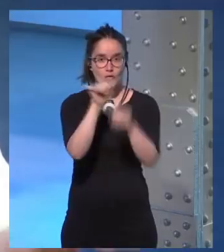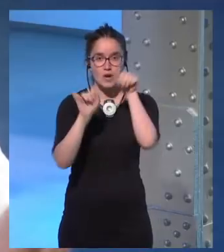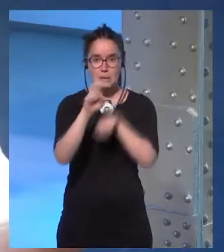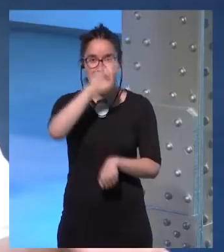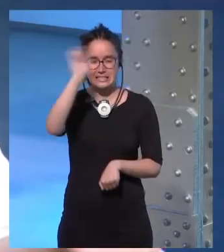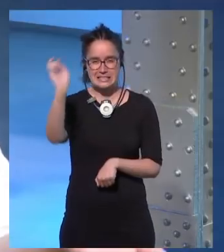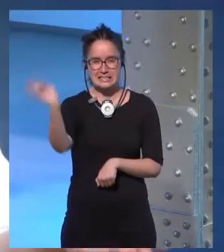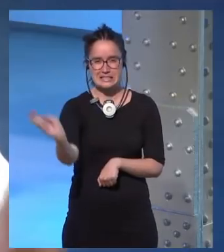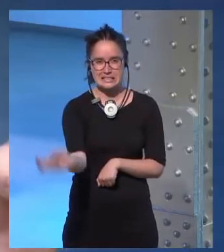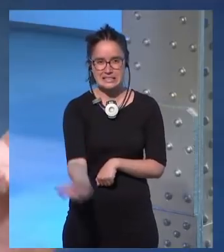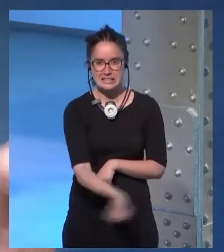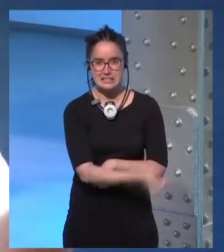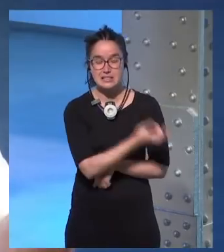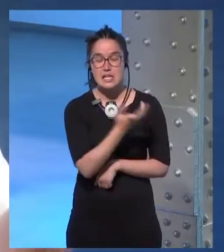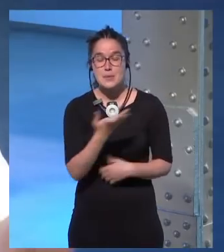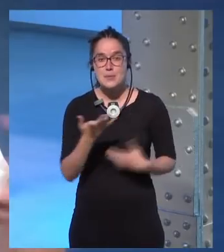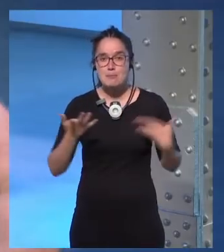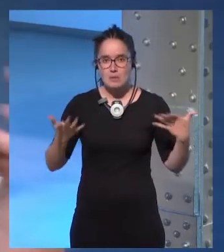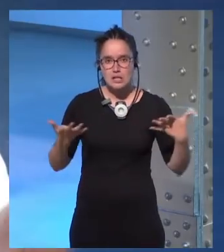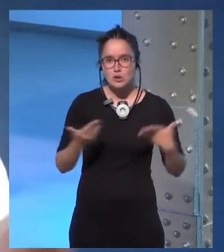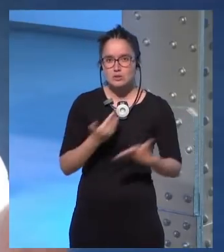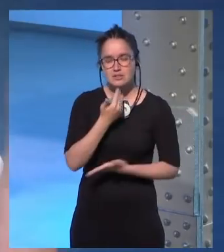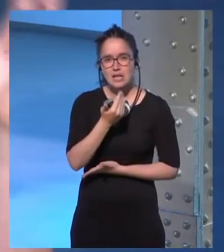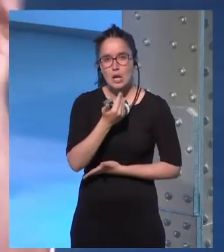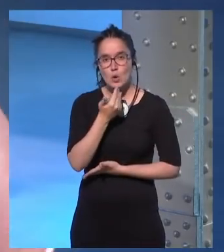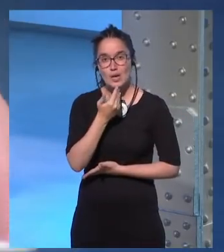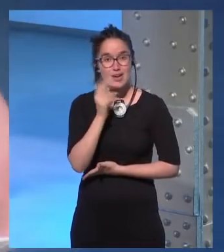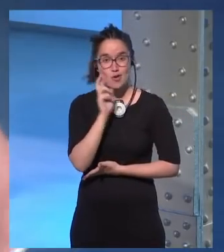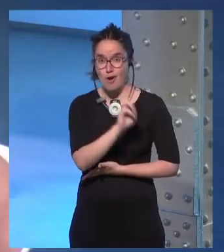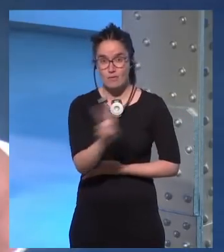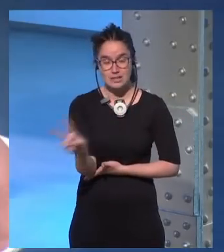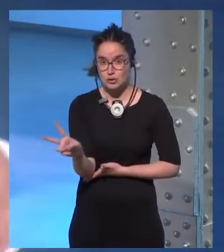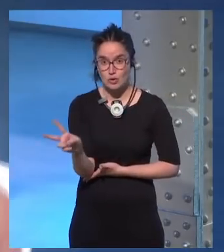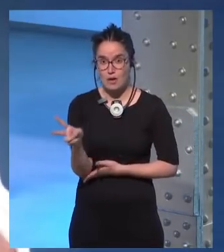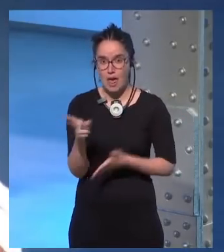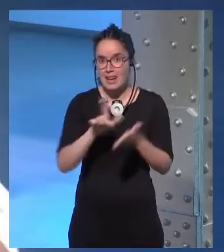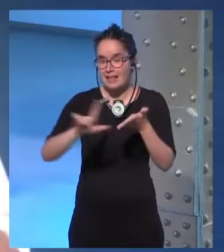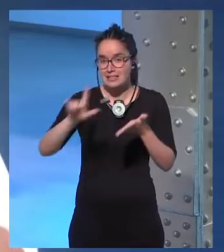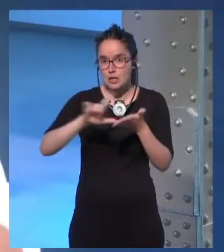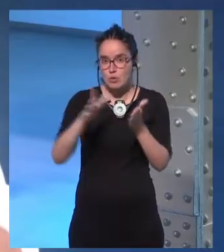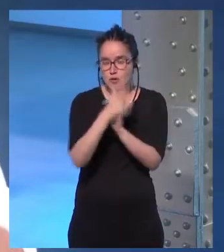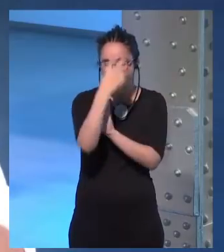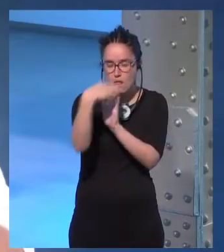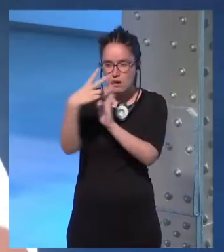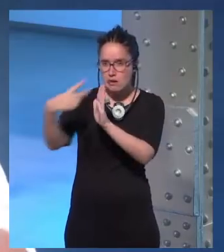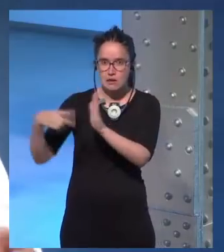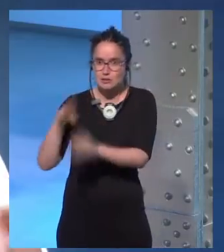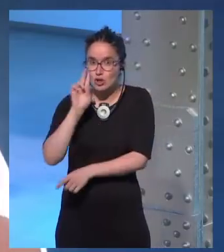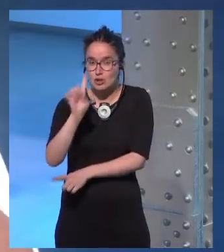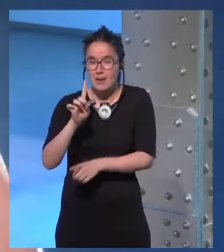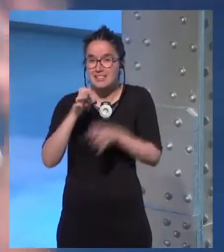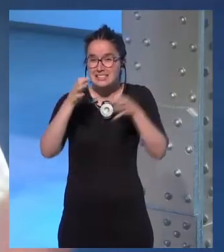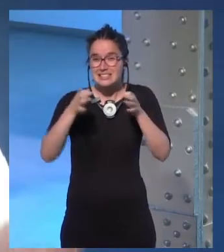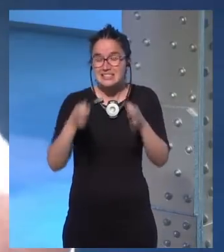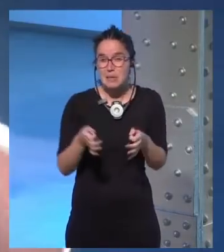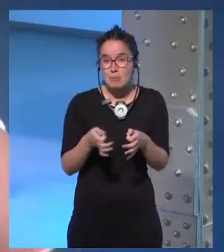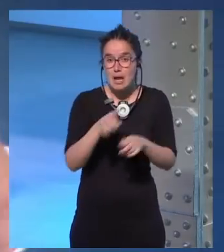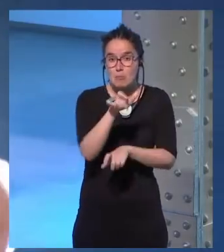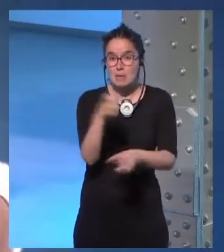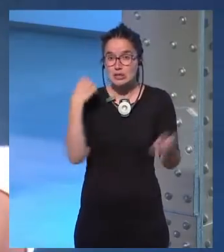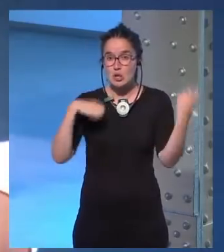not what I was seeing in a lot of the literature. I would see a very specific sort of woman. Again,